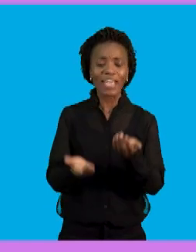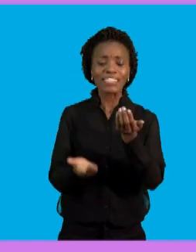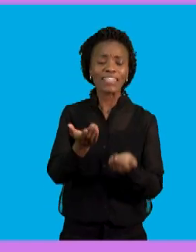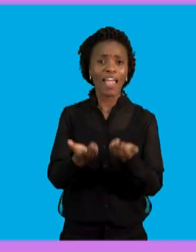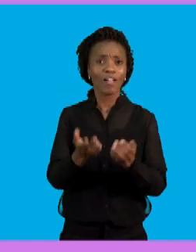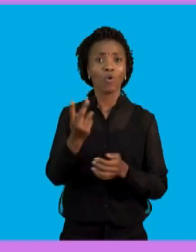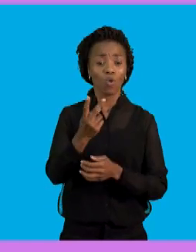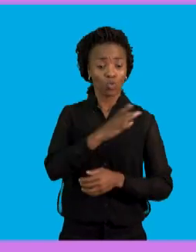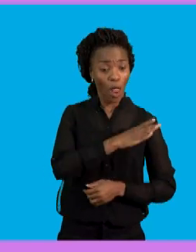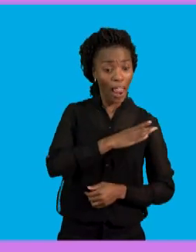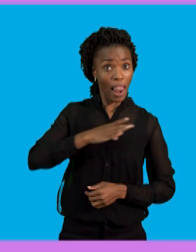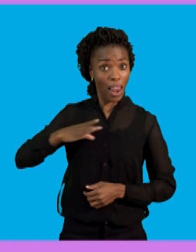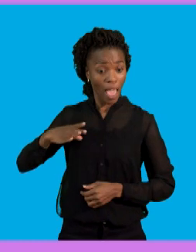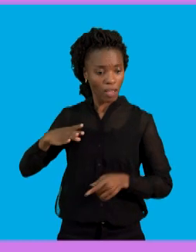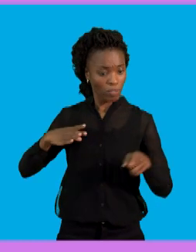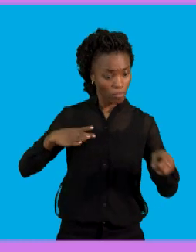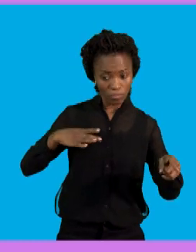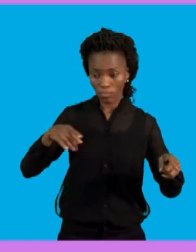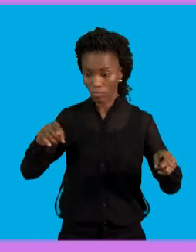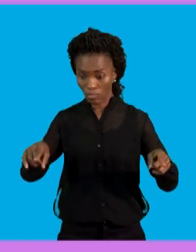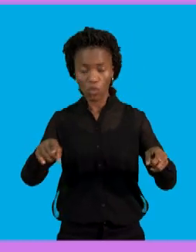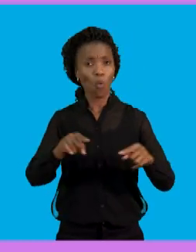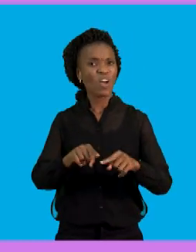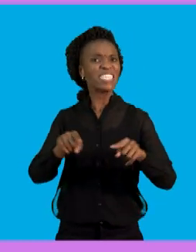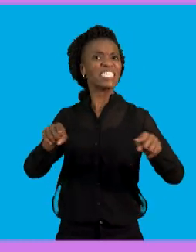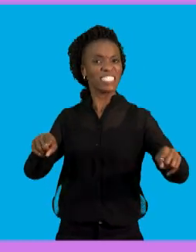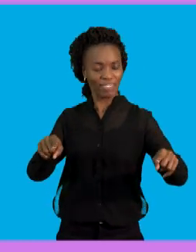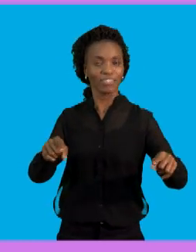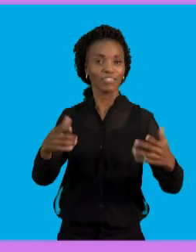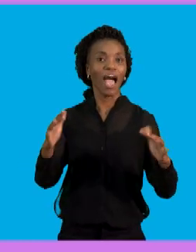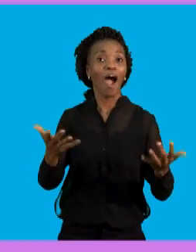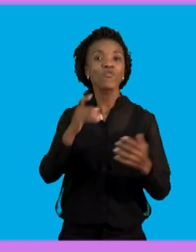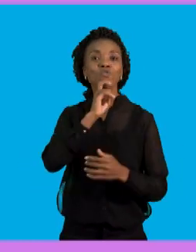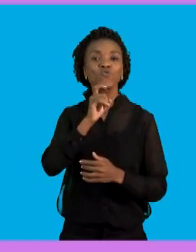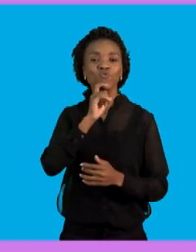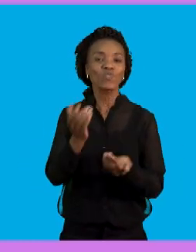actual distance and length between 2 points using the given scale.